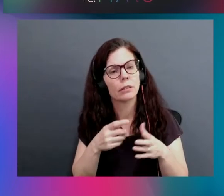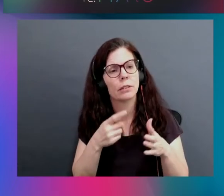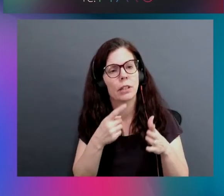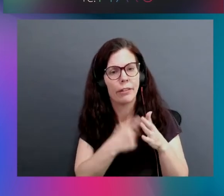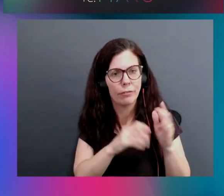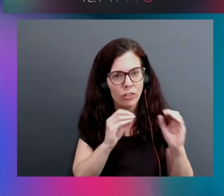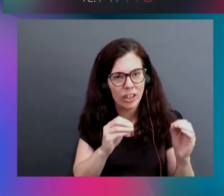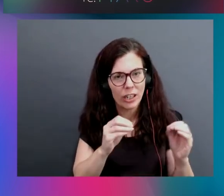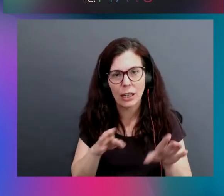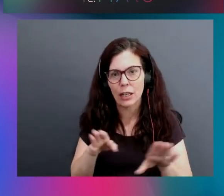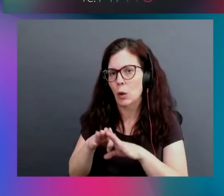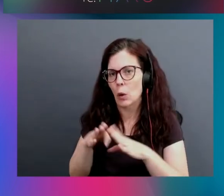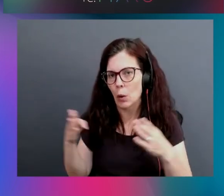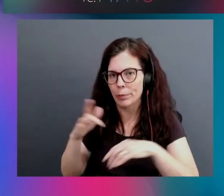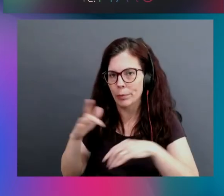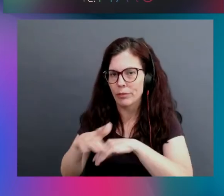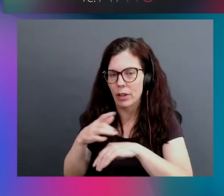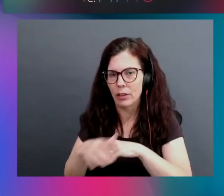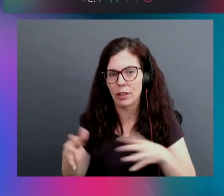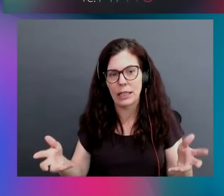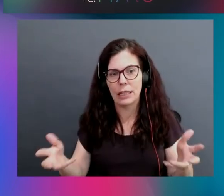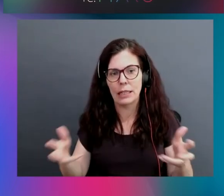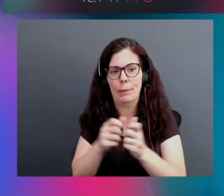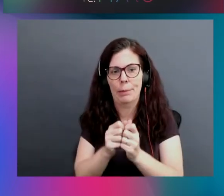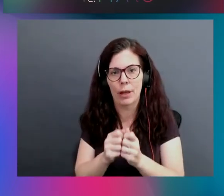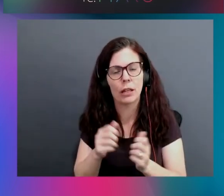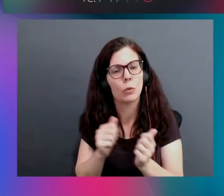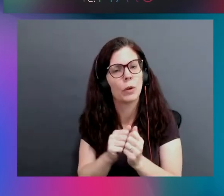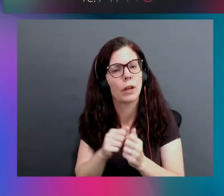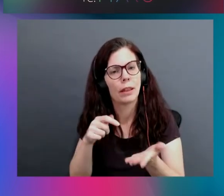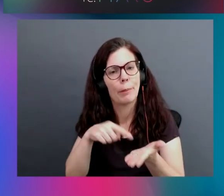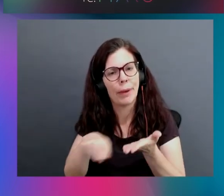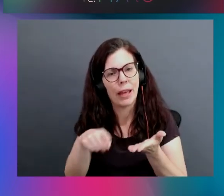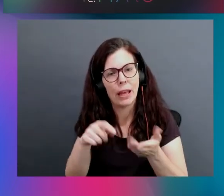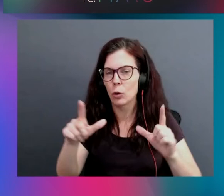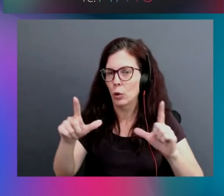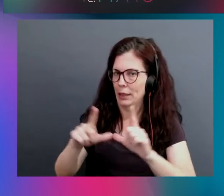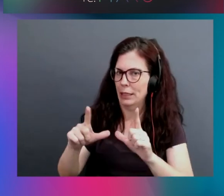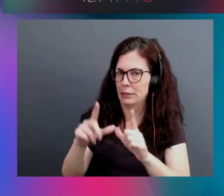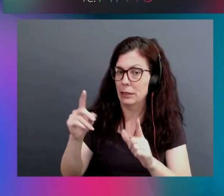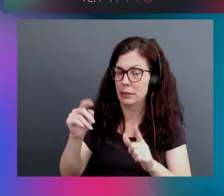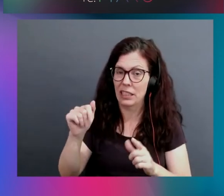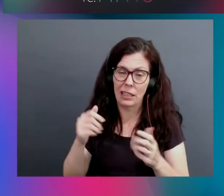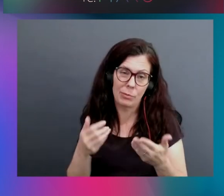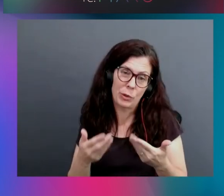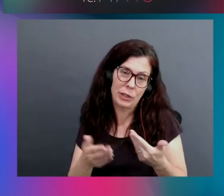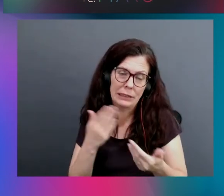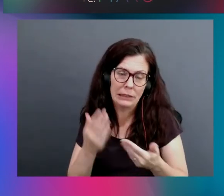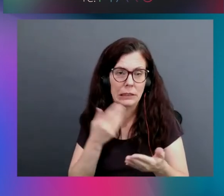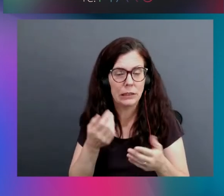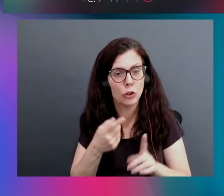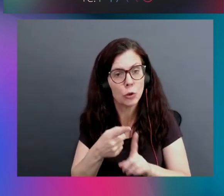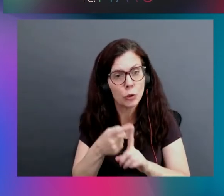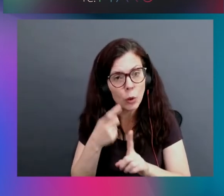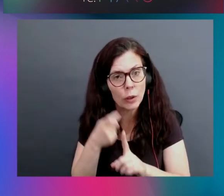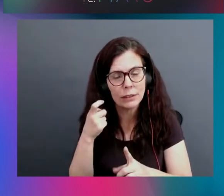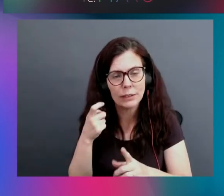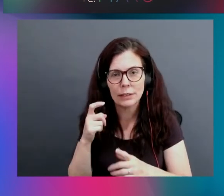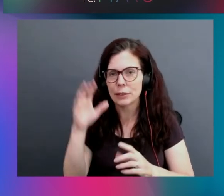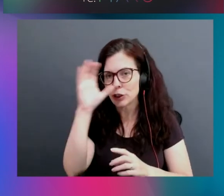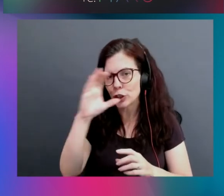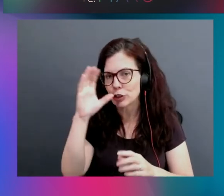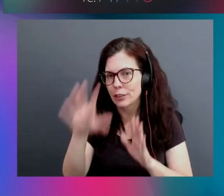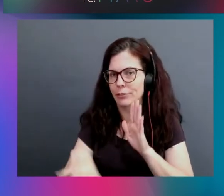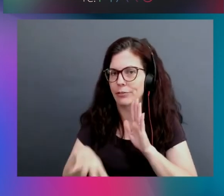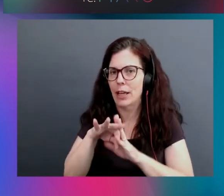some paid or licensed data, it's easier to source them. It's easier to search and discover them when they're all in one place, as Anna